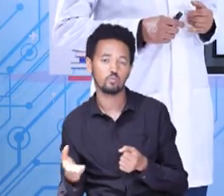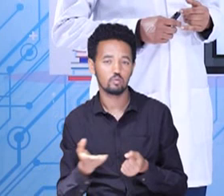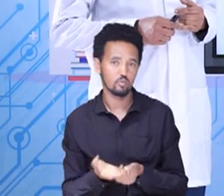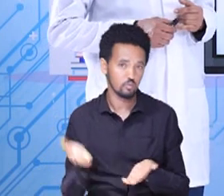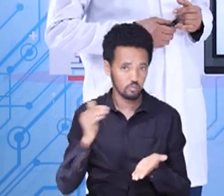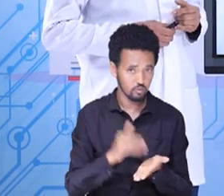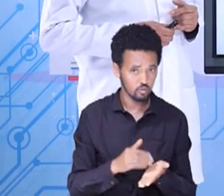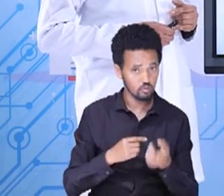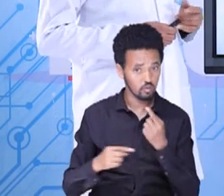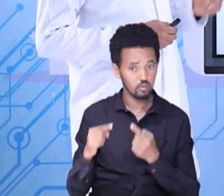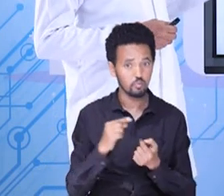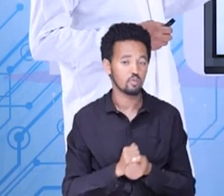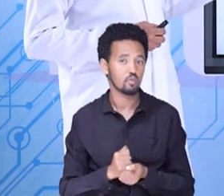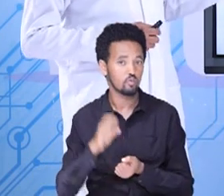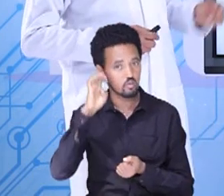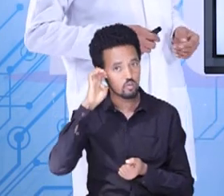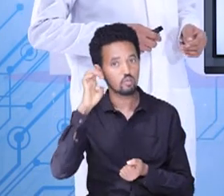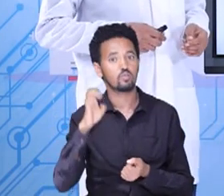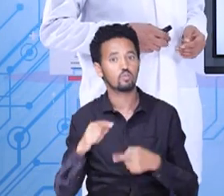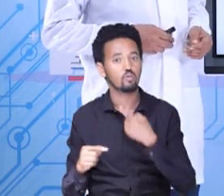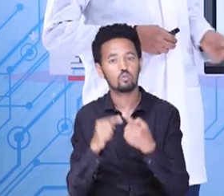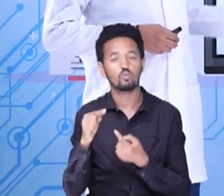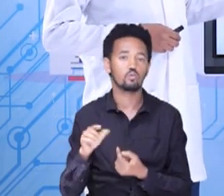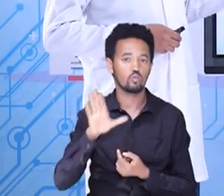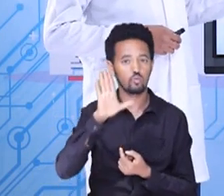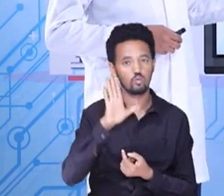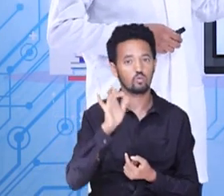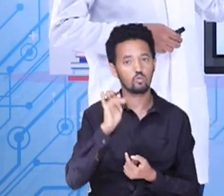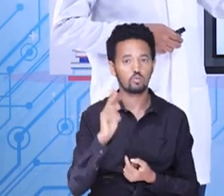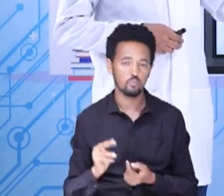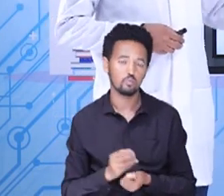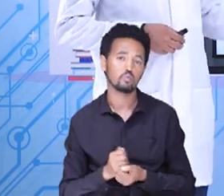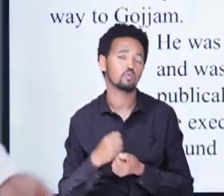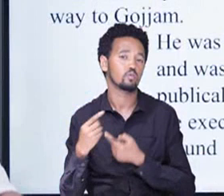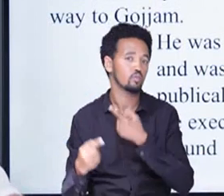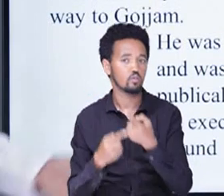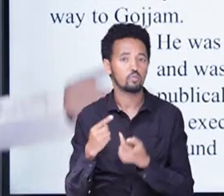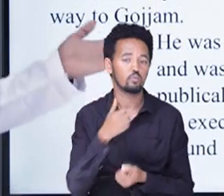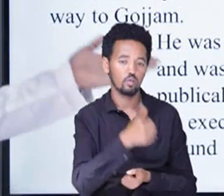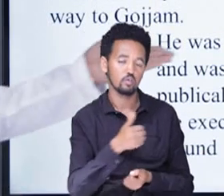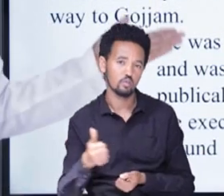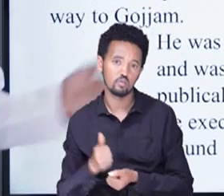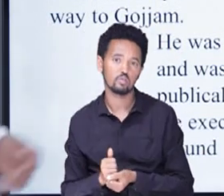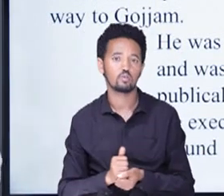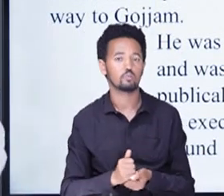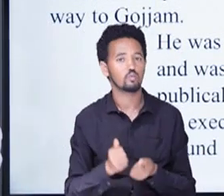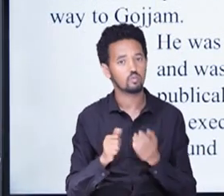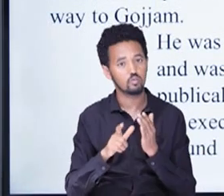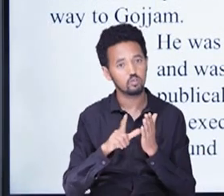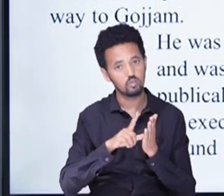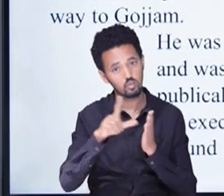but again he was captured on his way to Gojam. Then he was brought back to Addis Ababa and was later